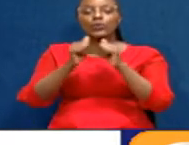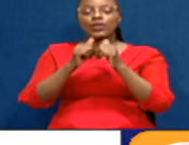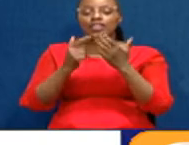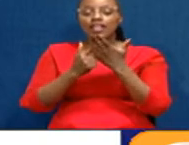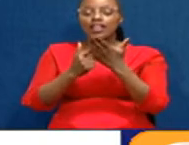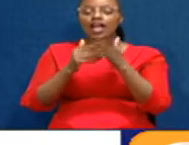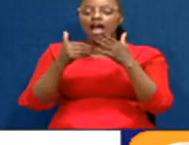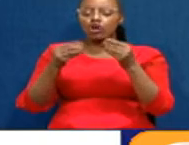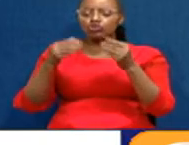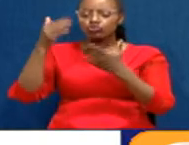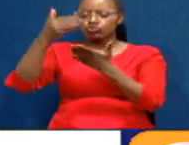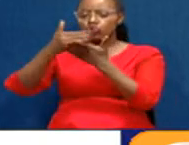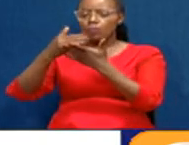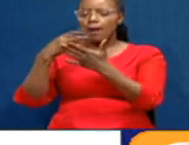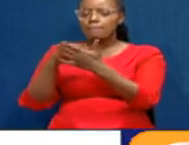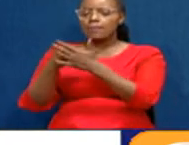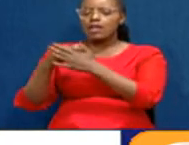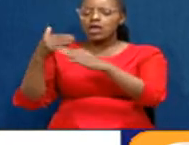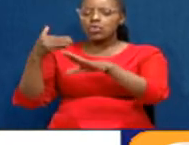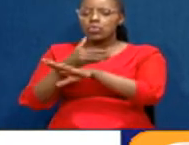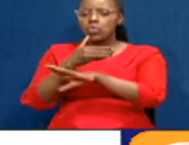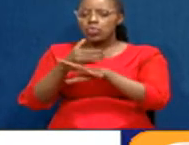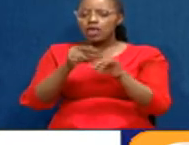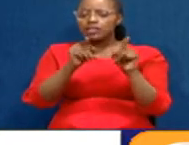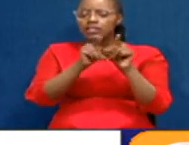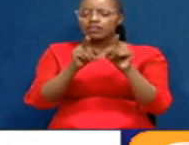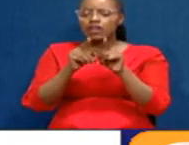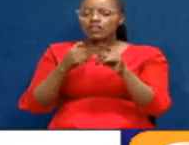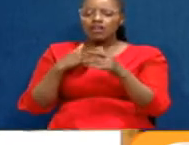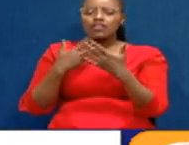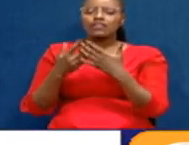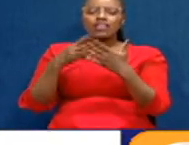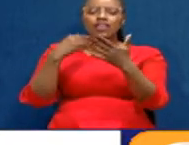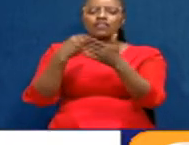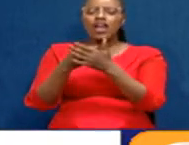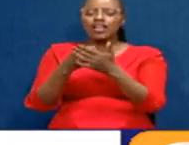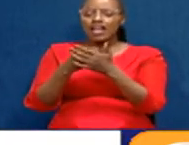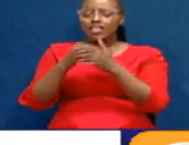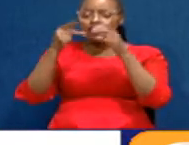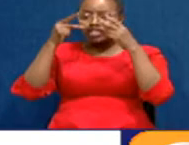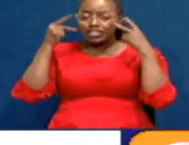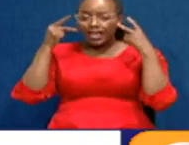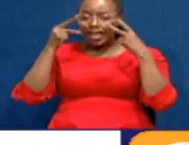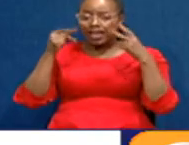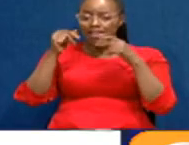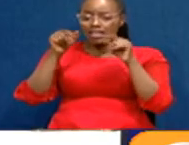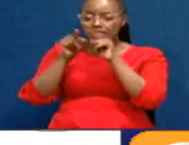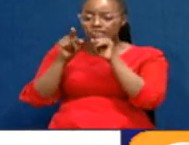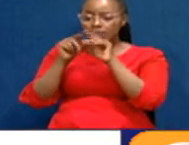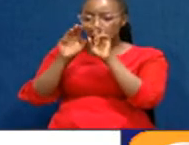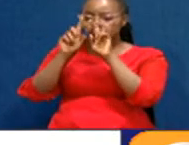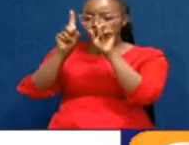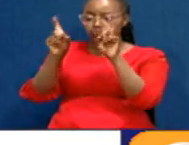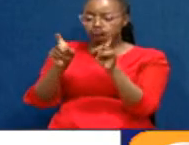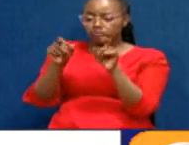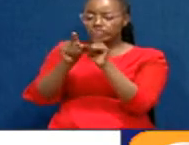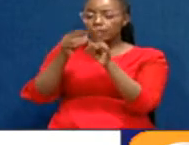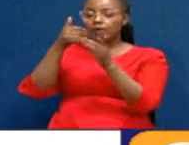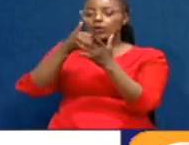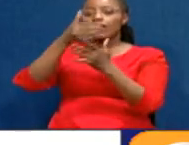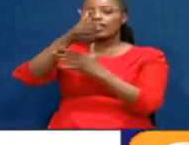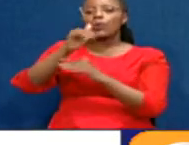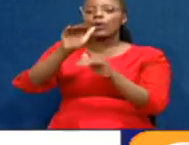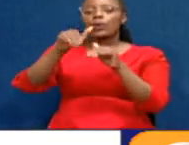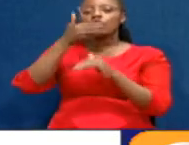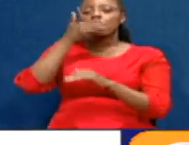to curb money laundering and also what to do about terror financing that is also closed within that same umbrella as well. And we're grateful